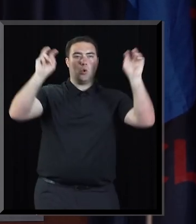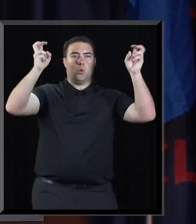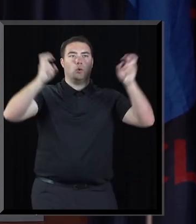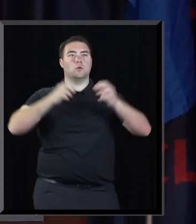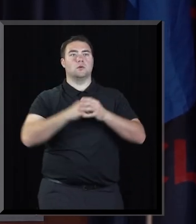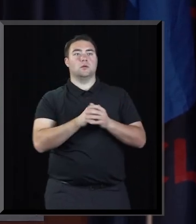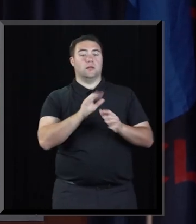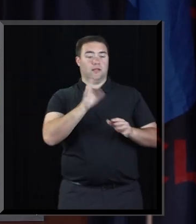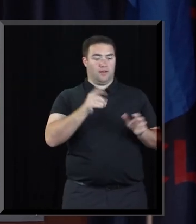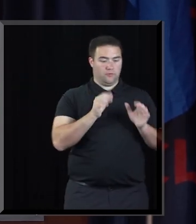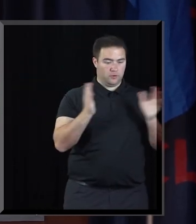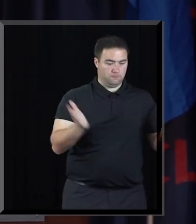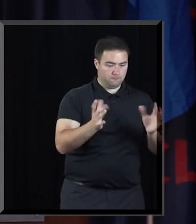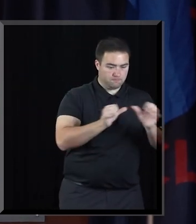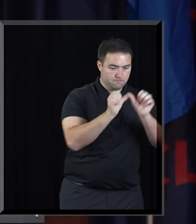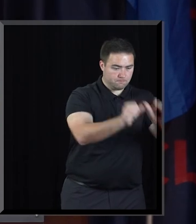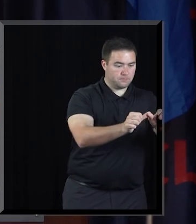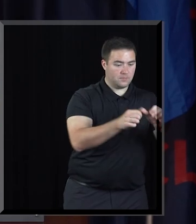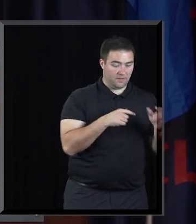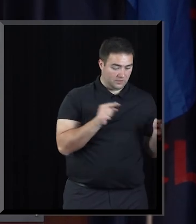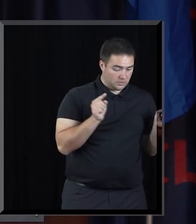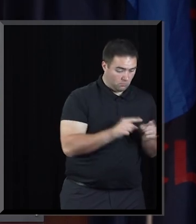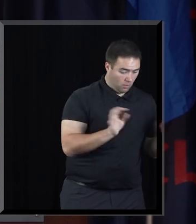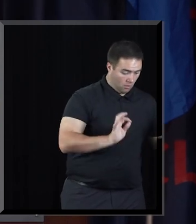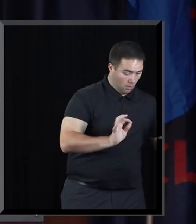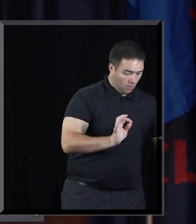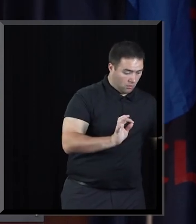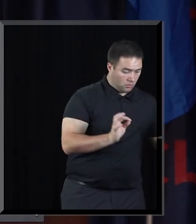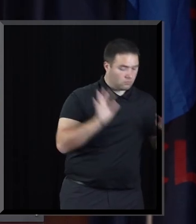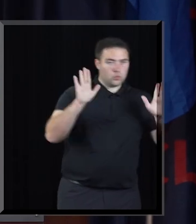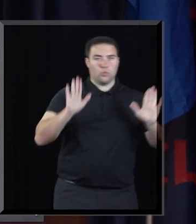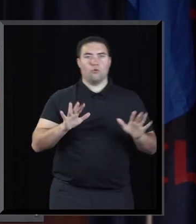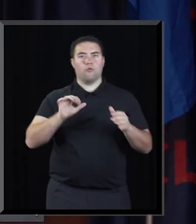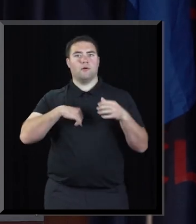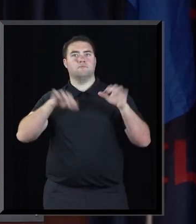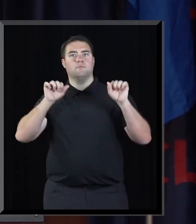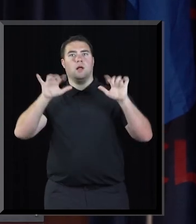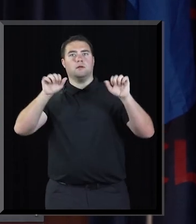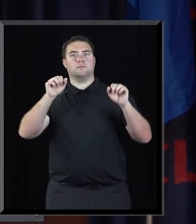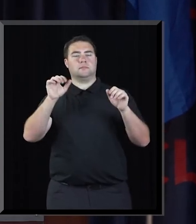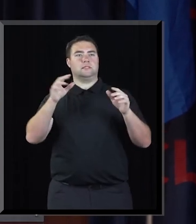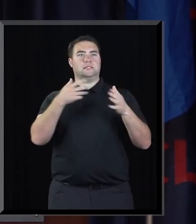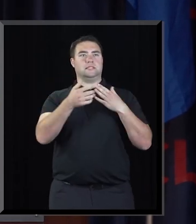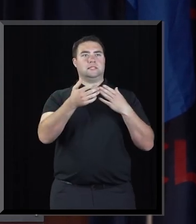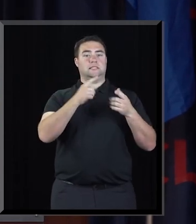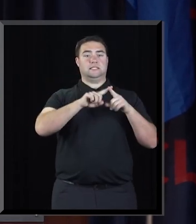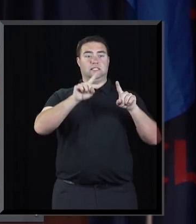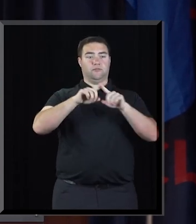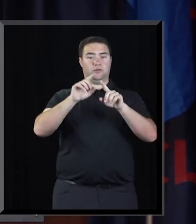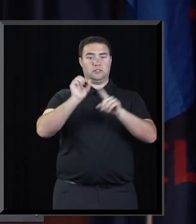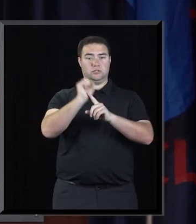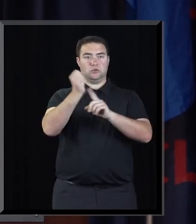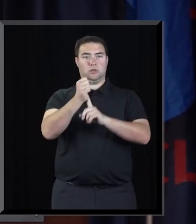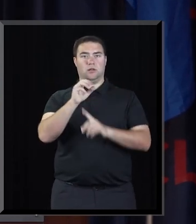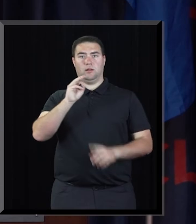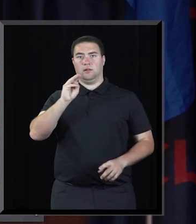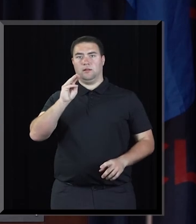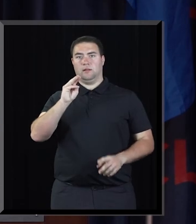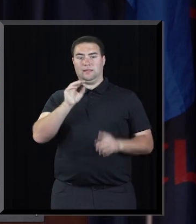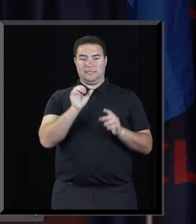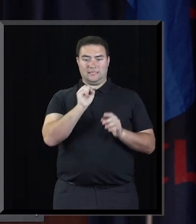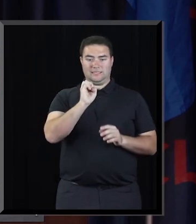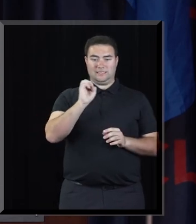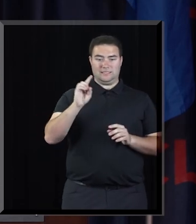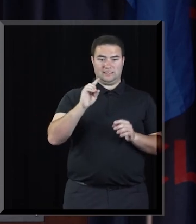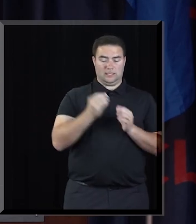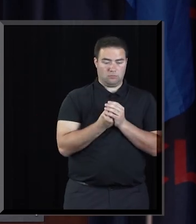opportunity of urging a practical beginning, however small, for it is wonderful how often in such matters the mustard seed germinates and roots